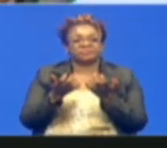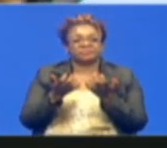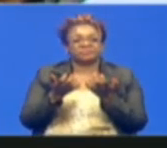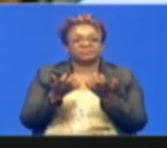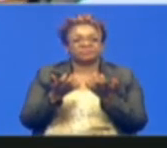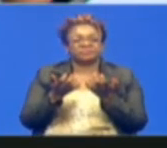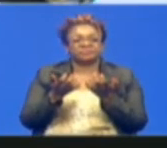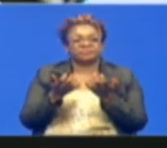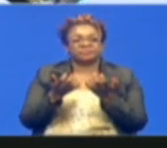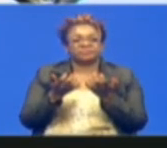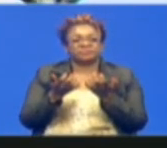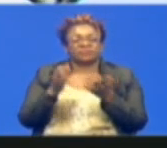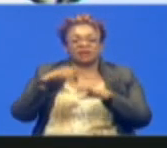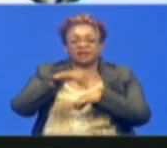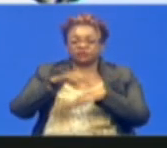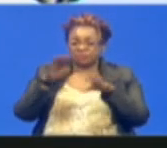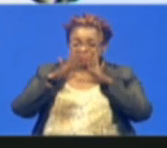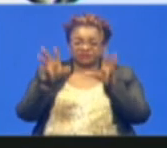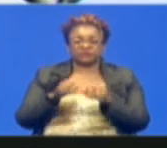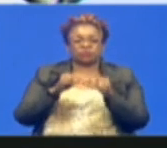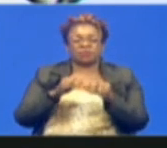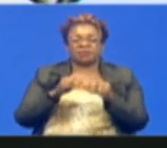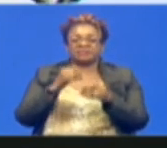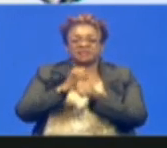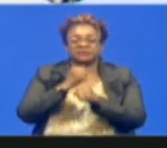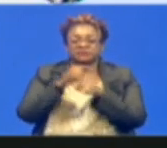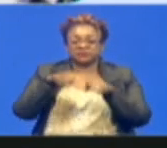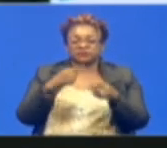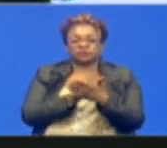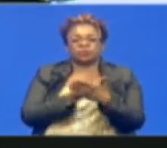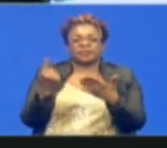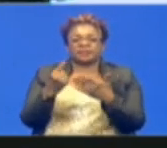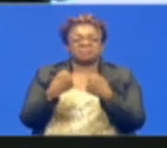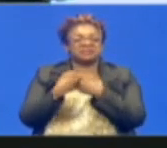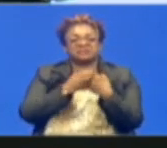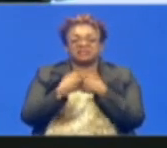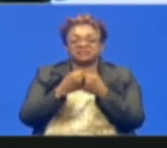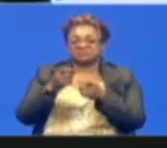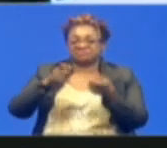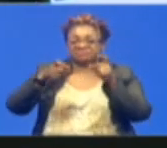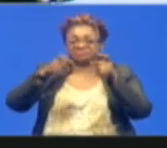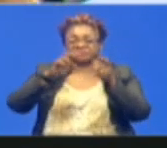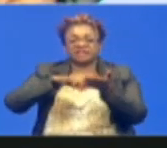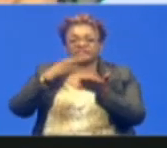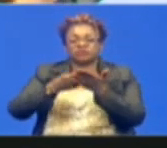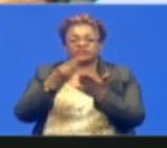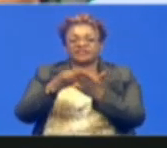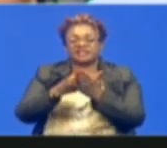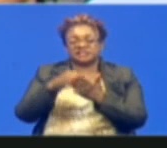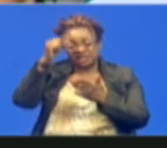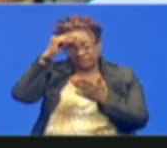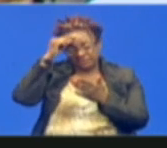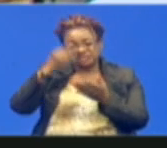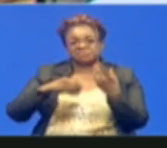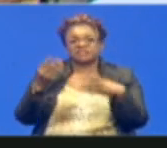On to Mata's national budget. The national budget will be read later this week, and with it comes the challenge of raising sufficient revenue to finance government expenditure.